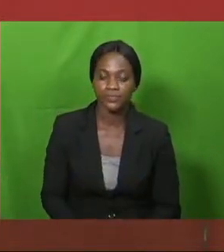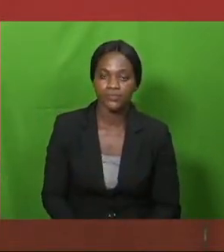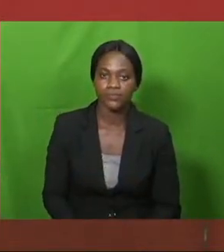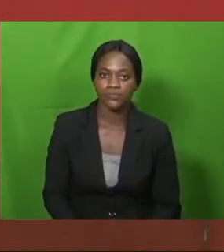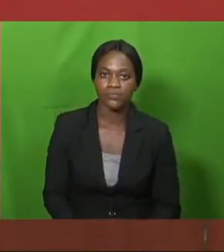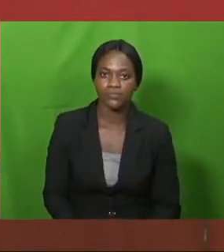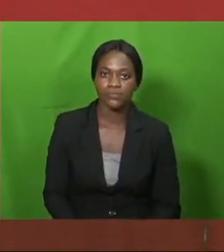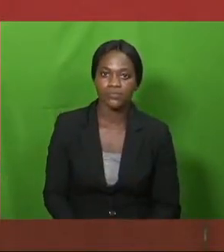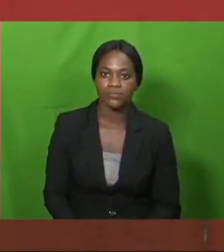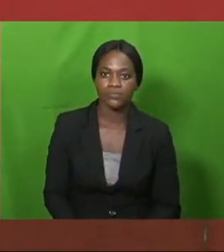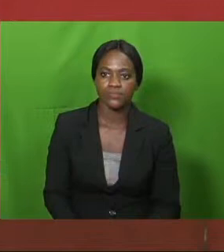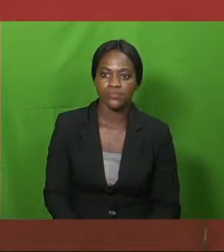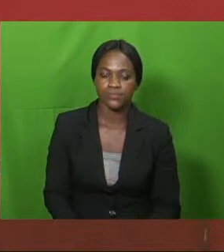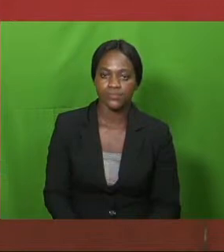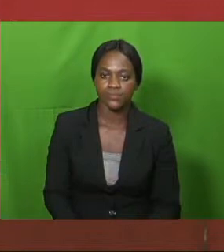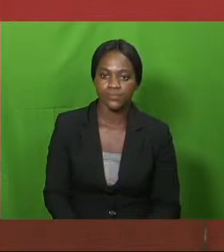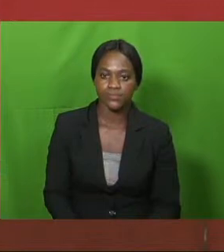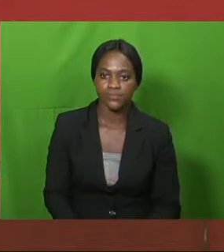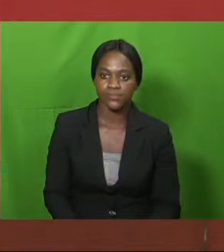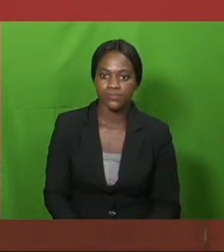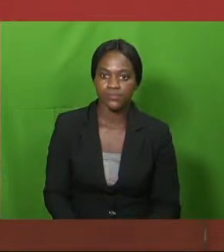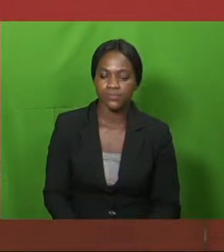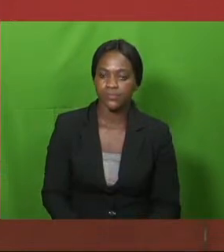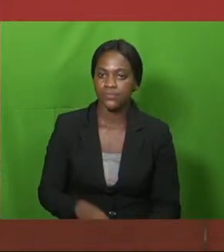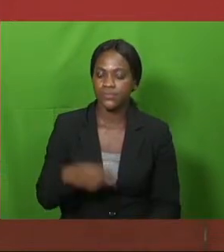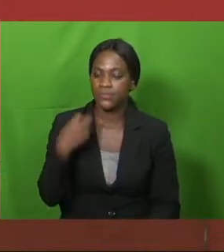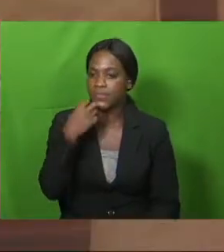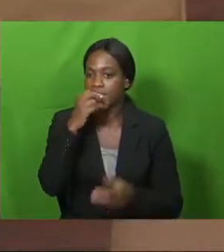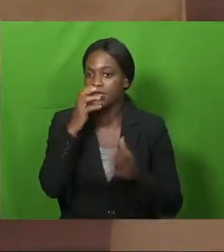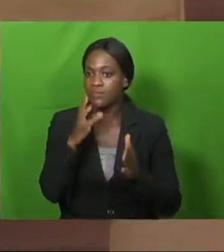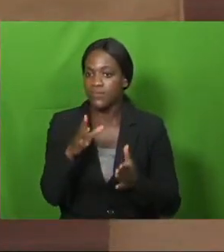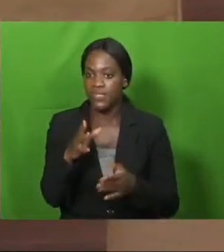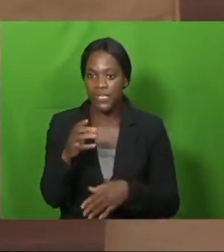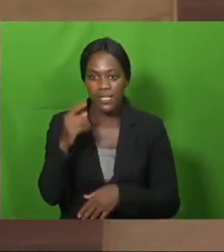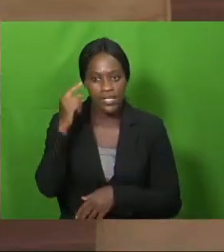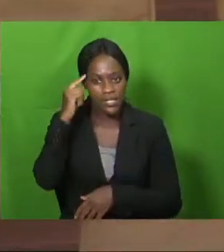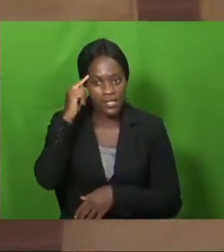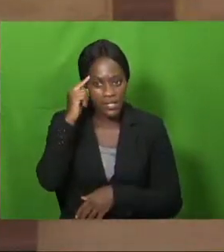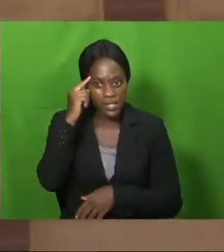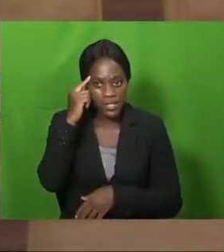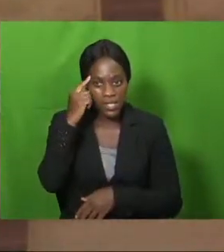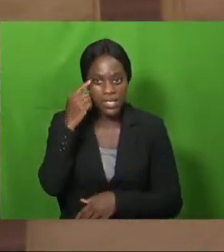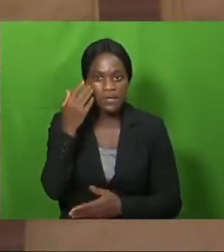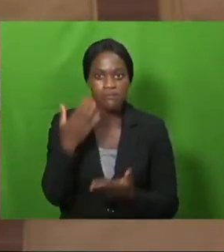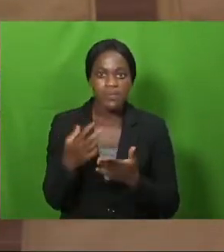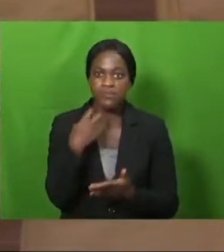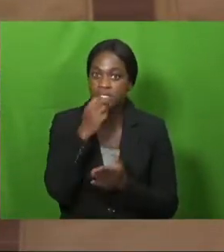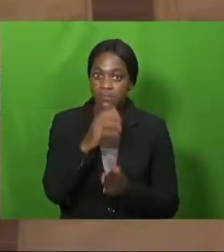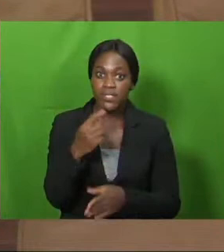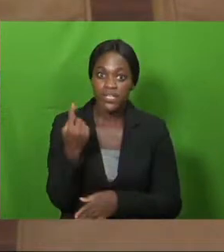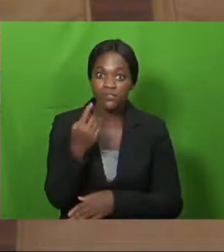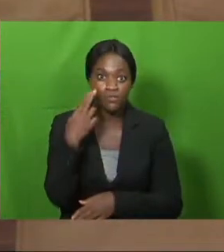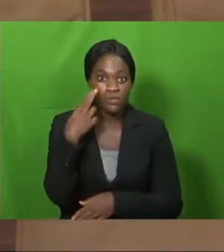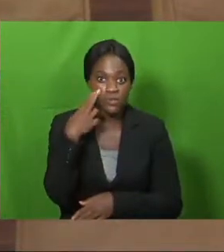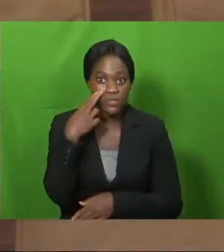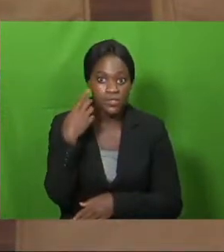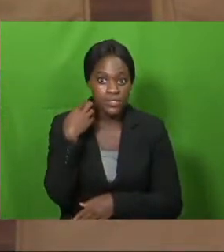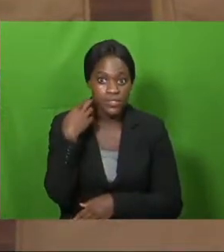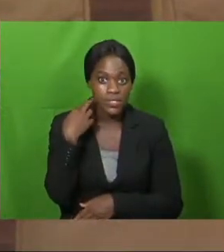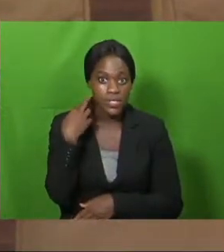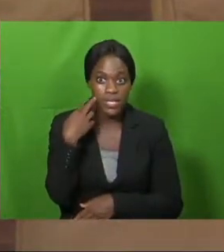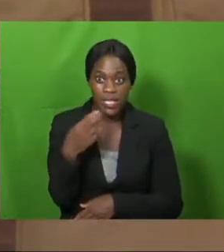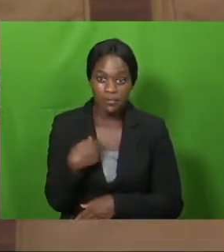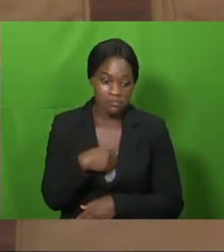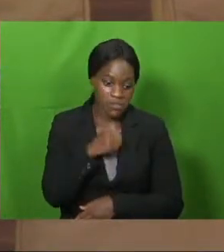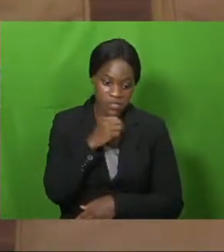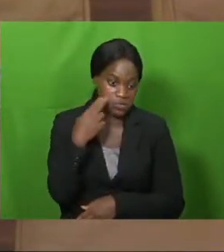Speaker, it seems like it is only the Speaker who saw her. Nobody else saw her. I